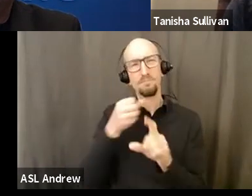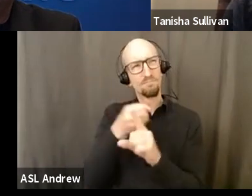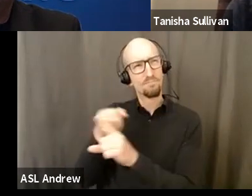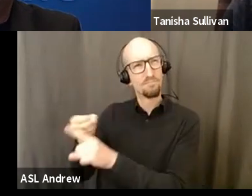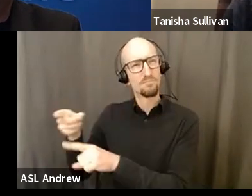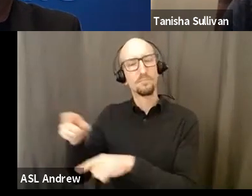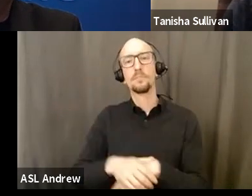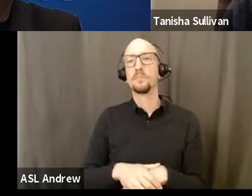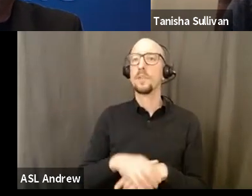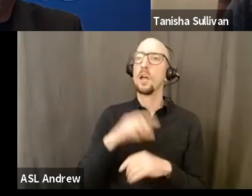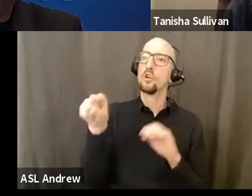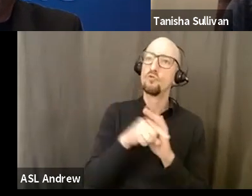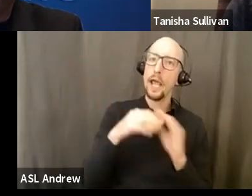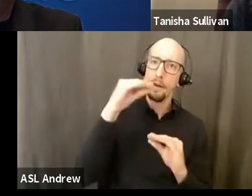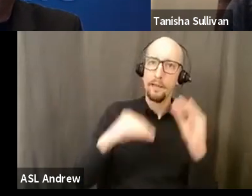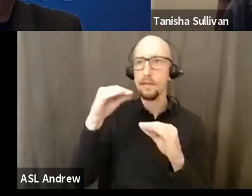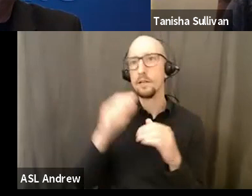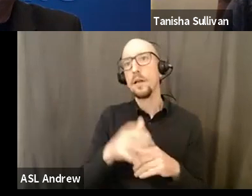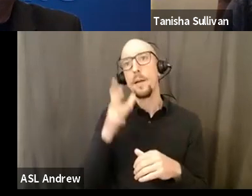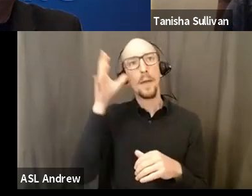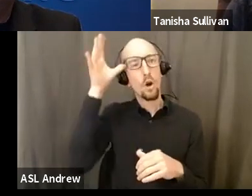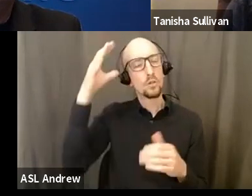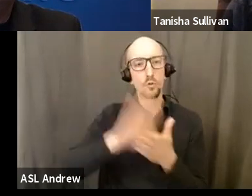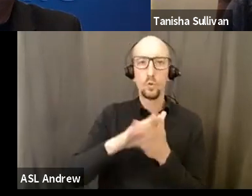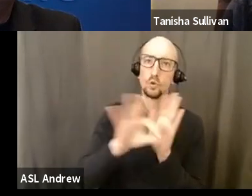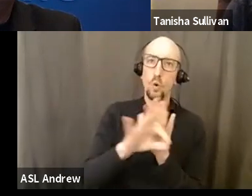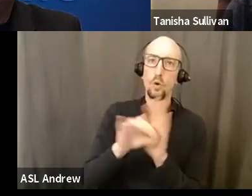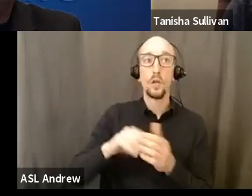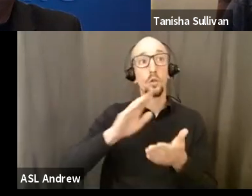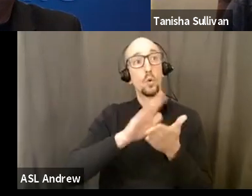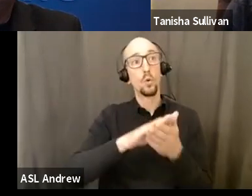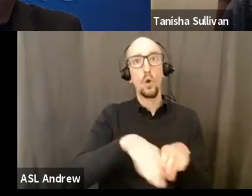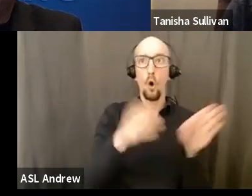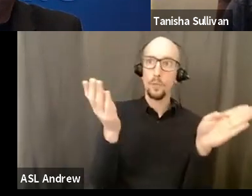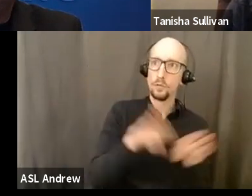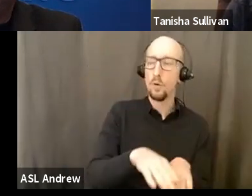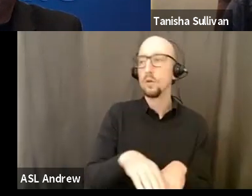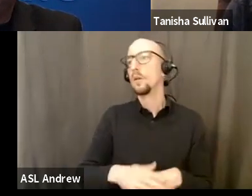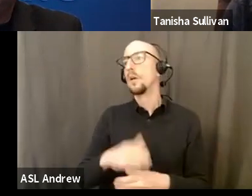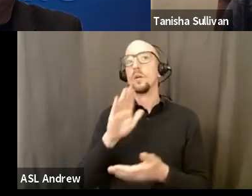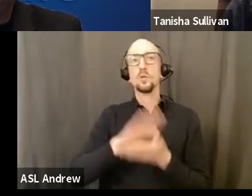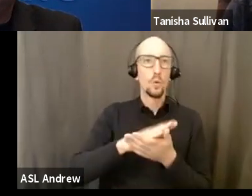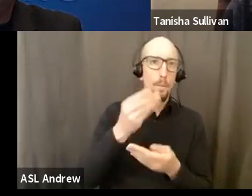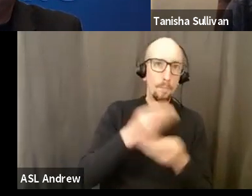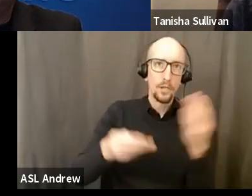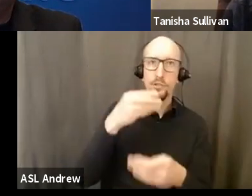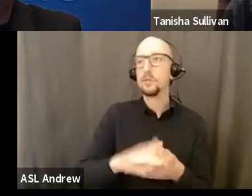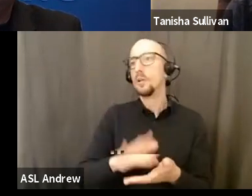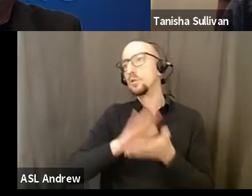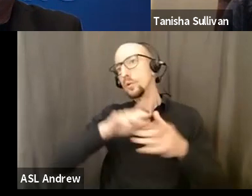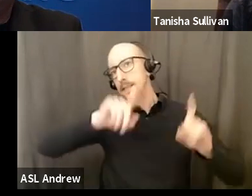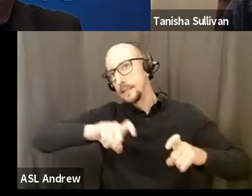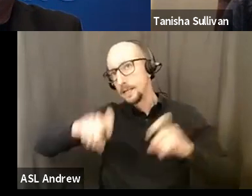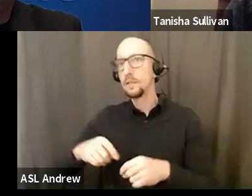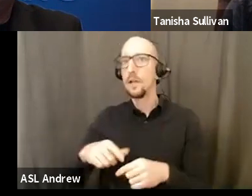configuration, parents' choices, school closings, school budgets, student assessments, language access.